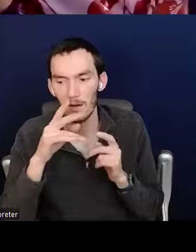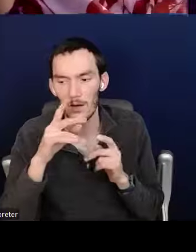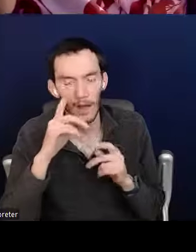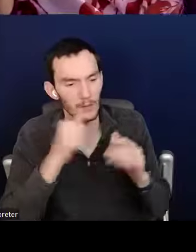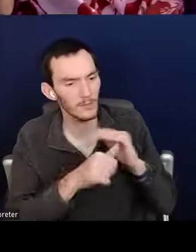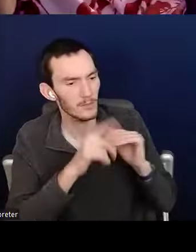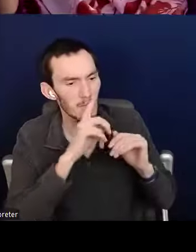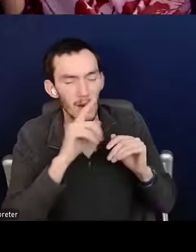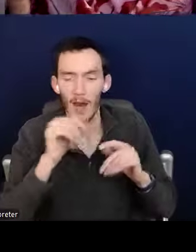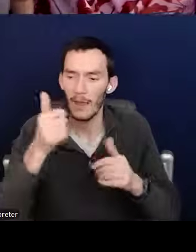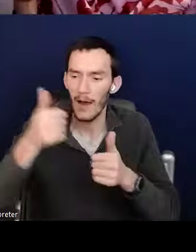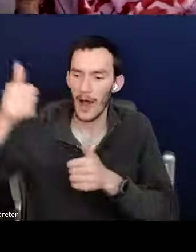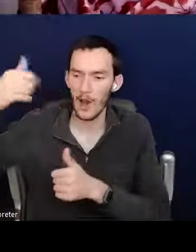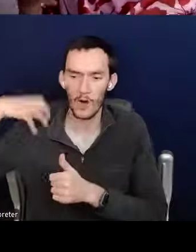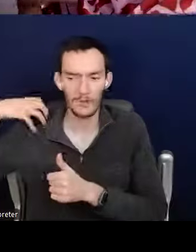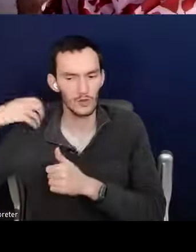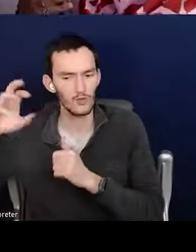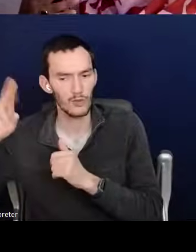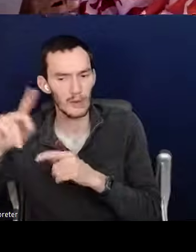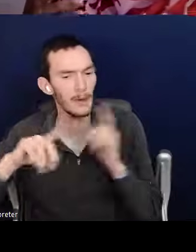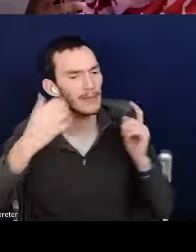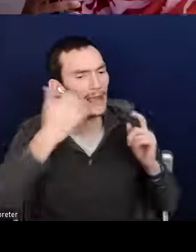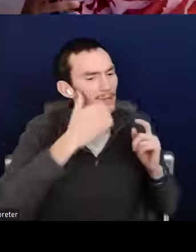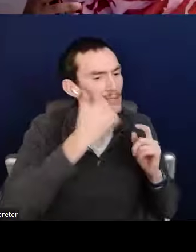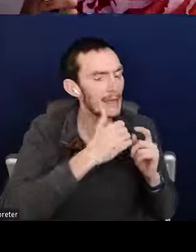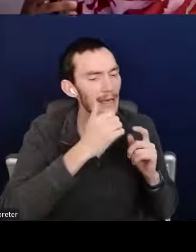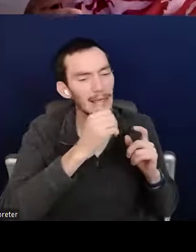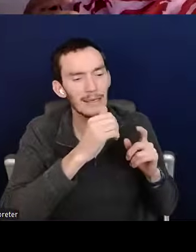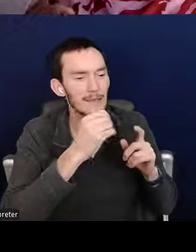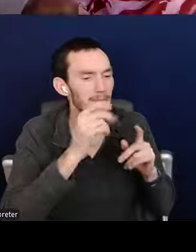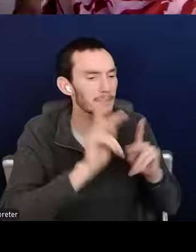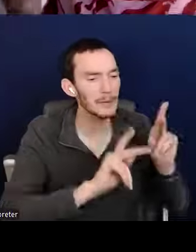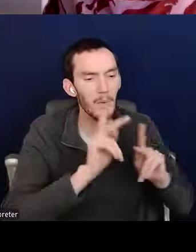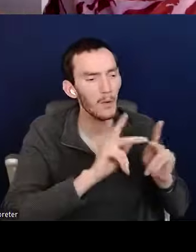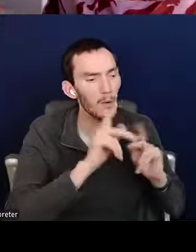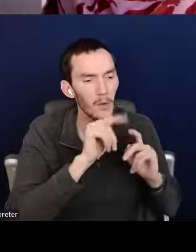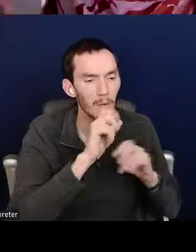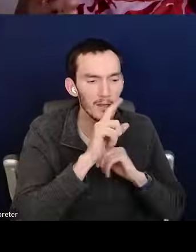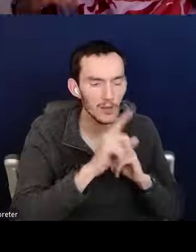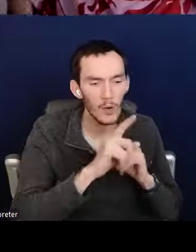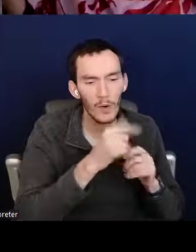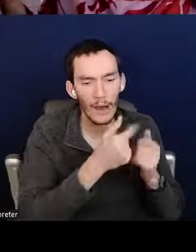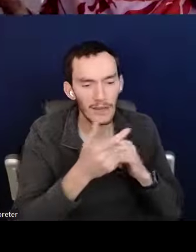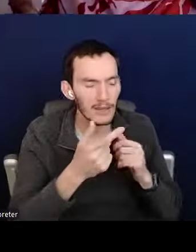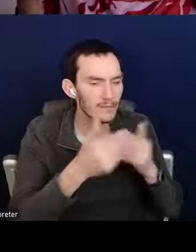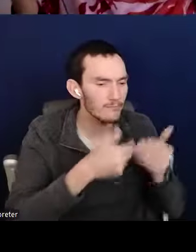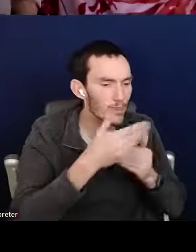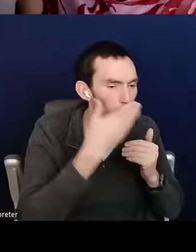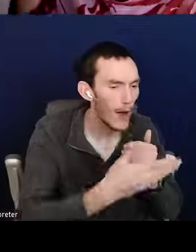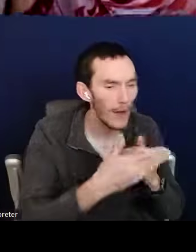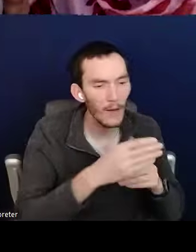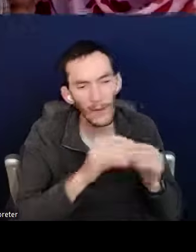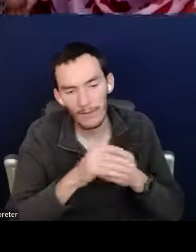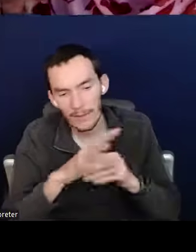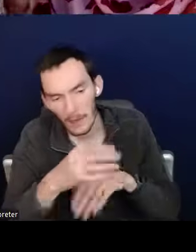higher officer ranks, but in kind of the everyday care sector folks who made sure the lights were turned off, the offices were locked. They